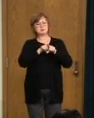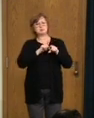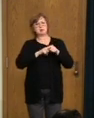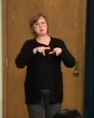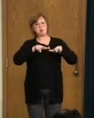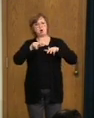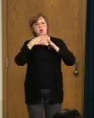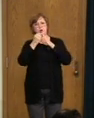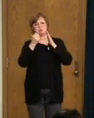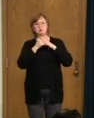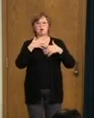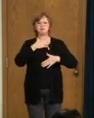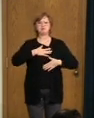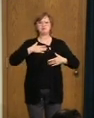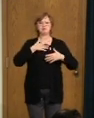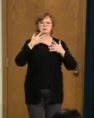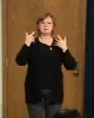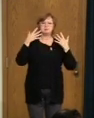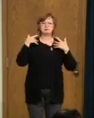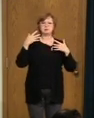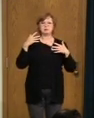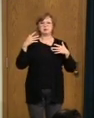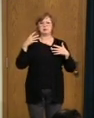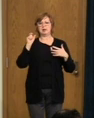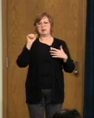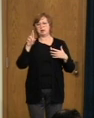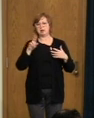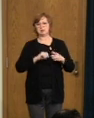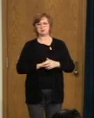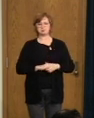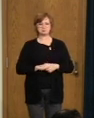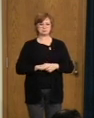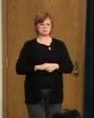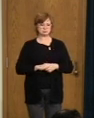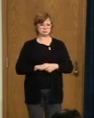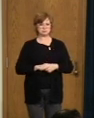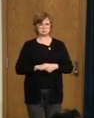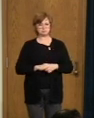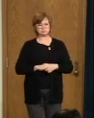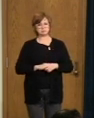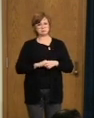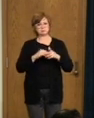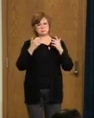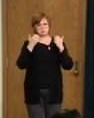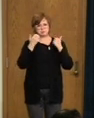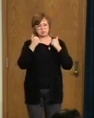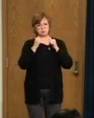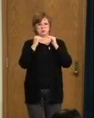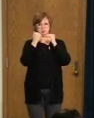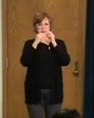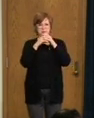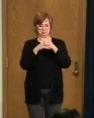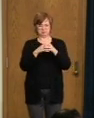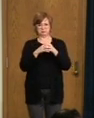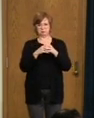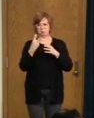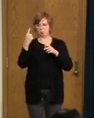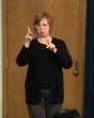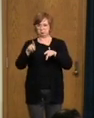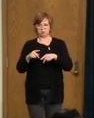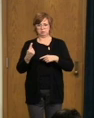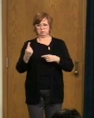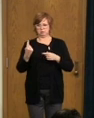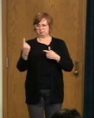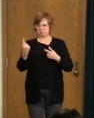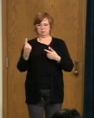year, and maintain our interactions to our own households for the most part, with some exceptions. Obviously, if you live alone, you can connect with